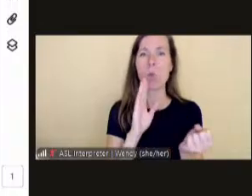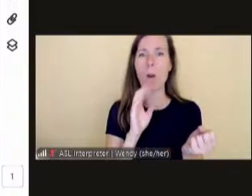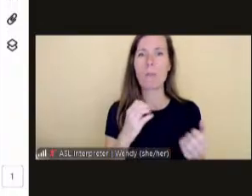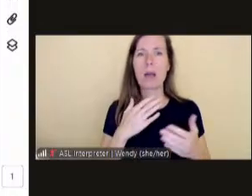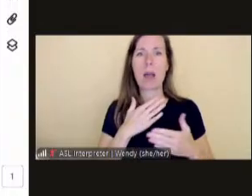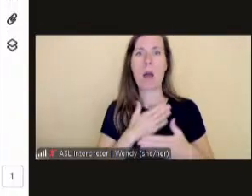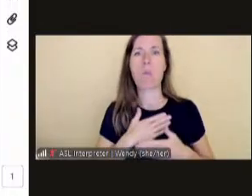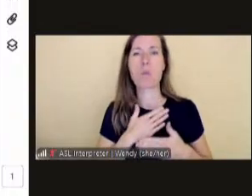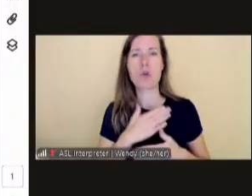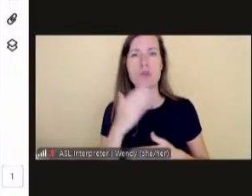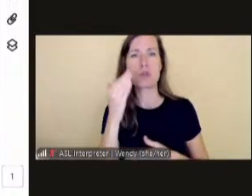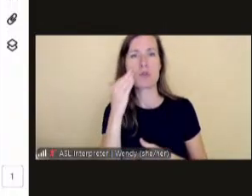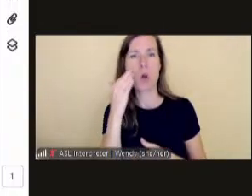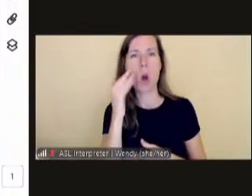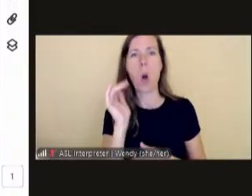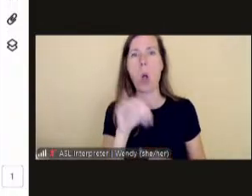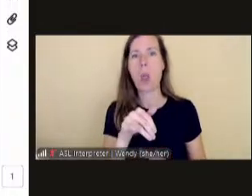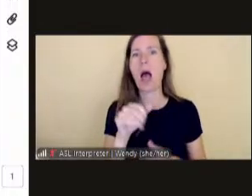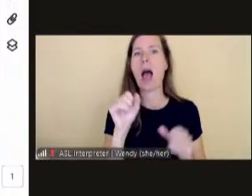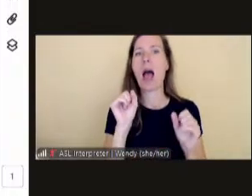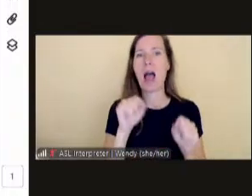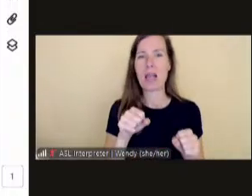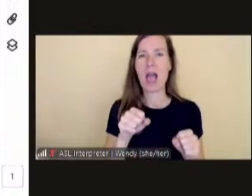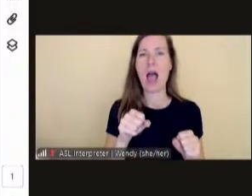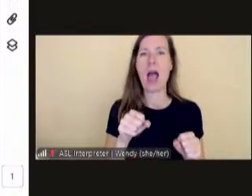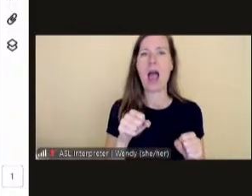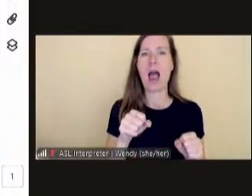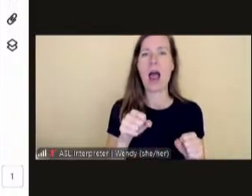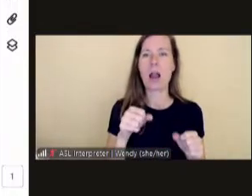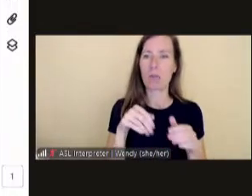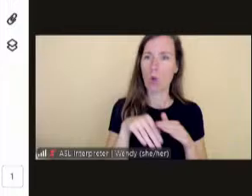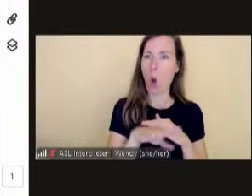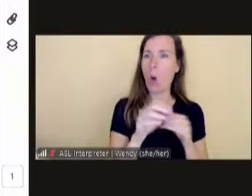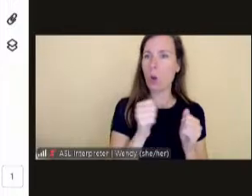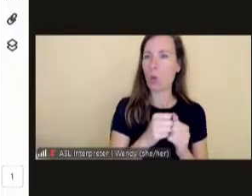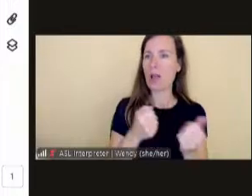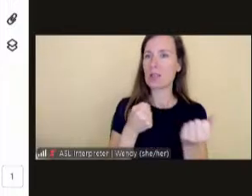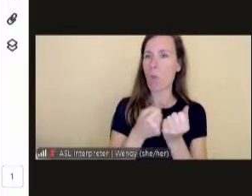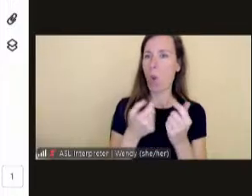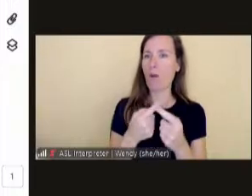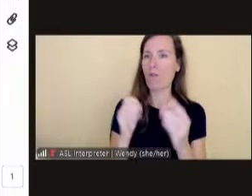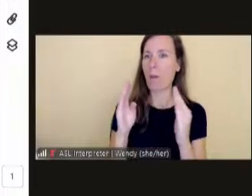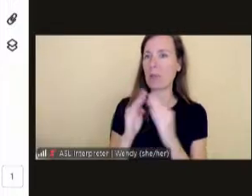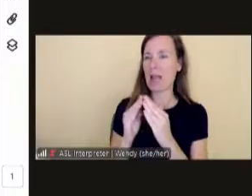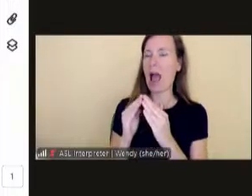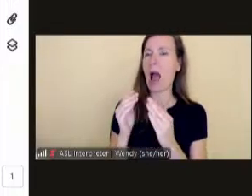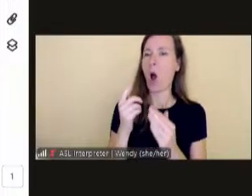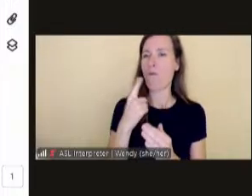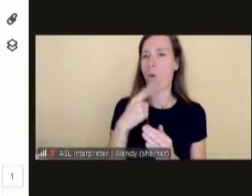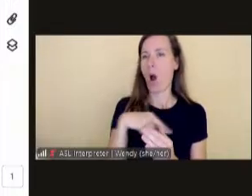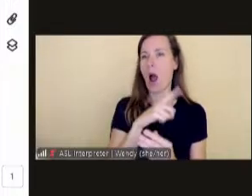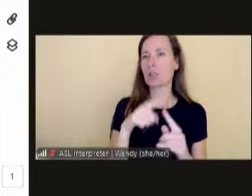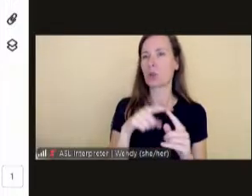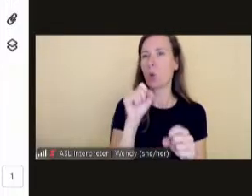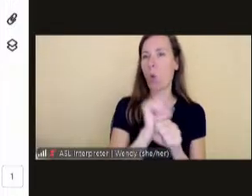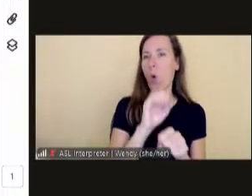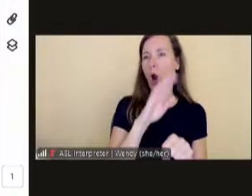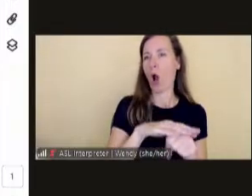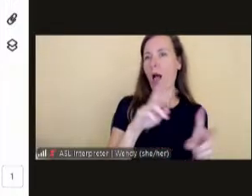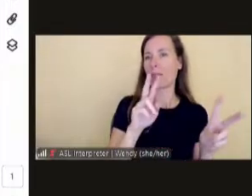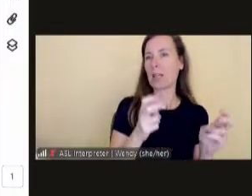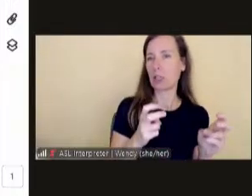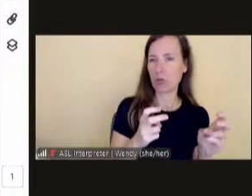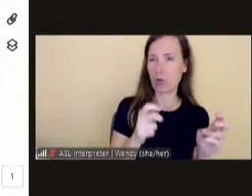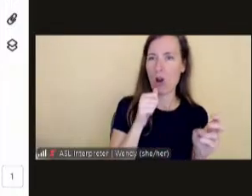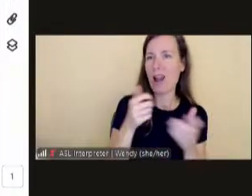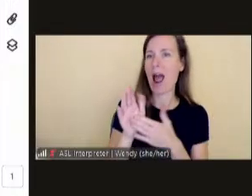know that we could go in with support from the town to work on the issue. We're not asking you to endorse one solution or